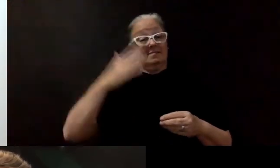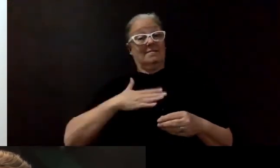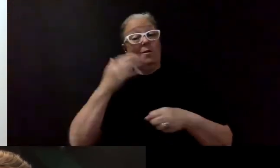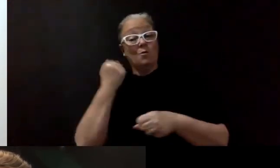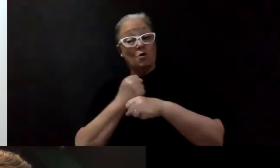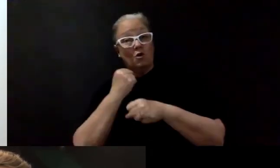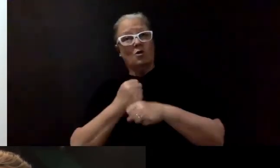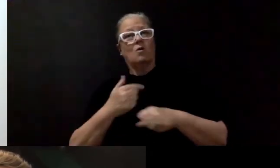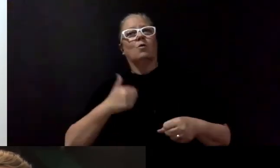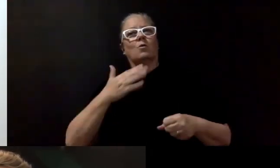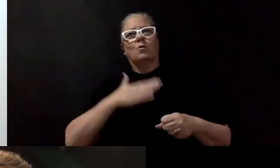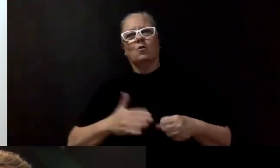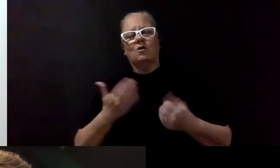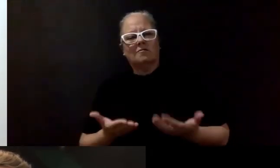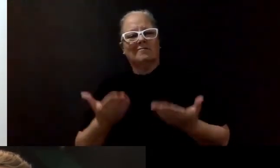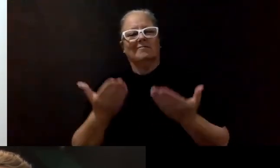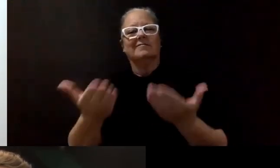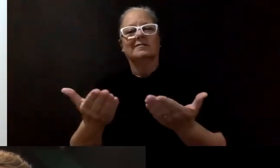providing that first